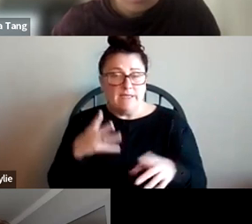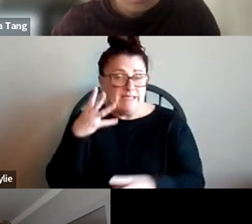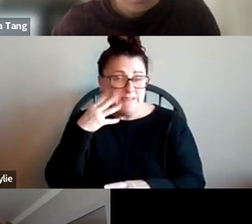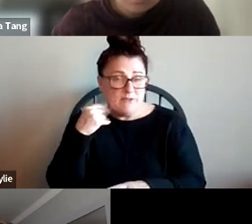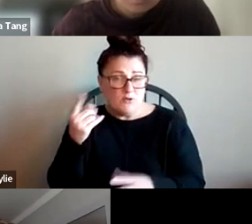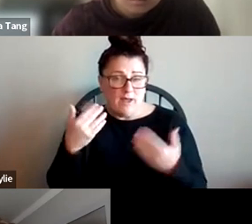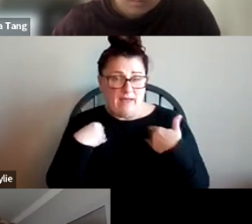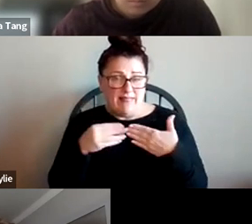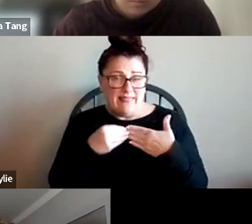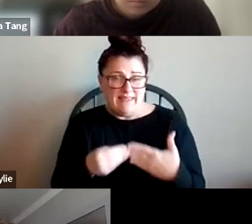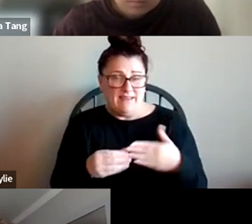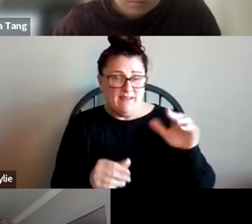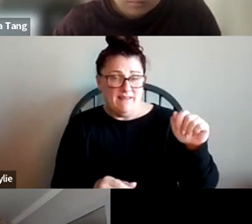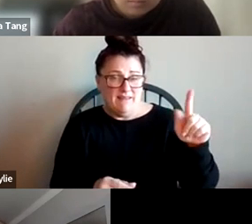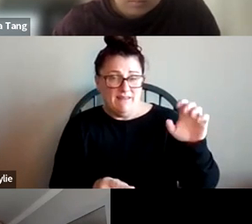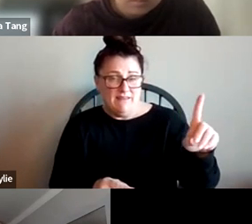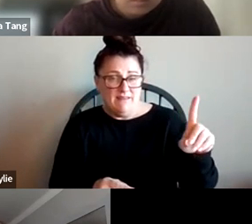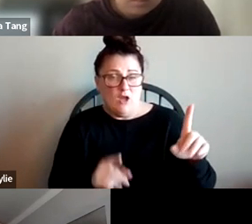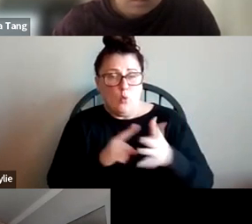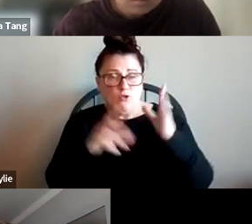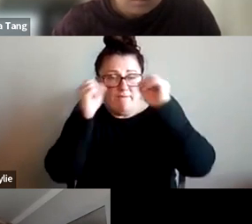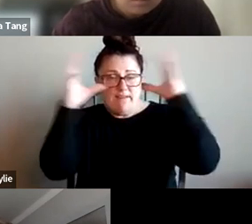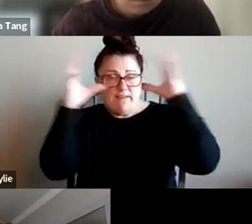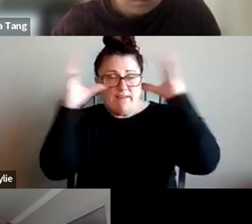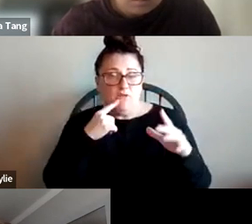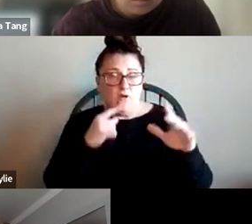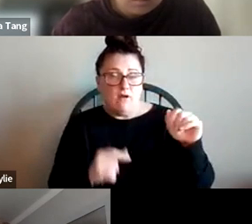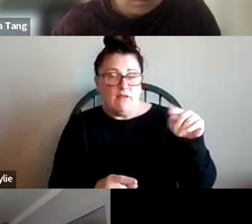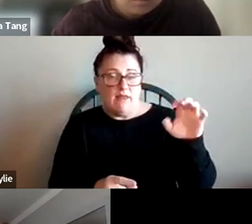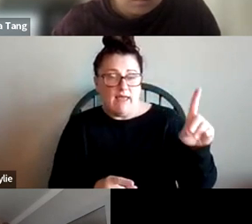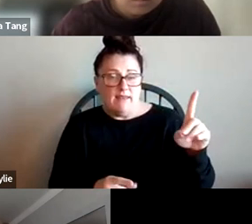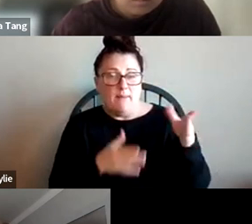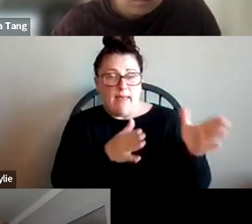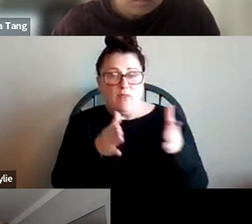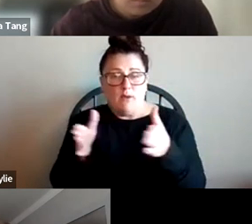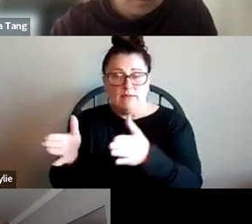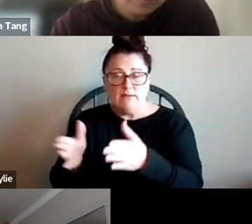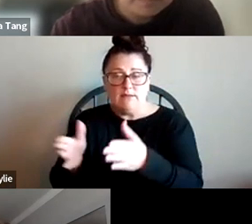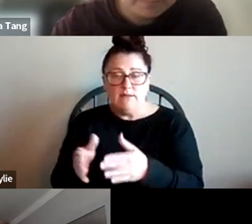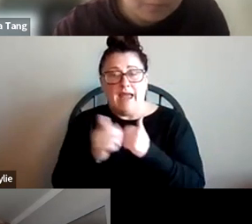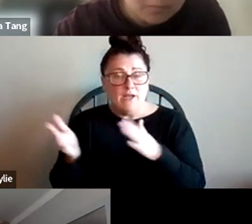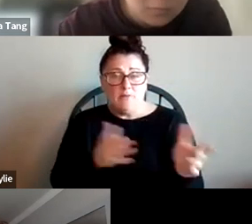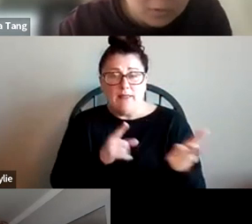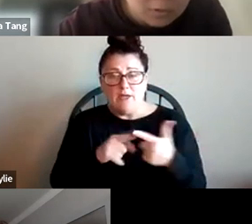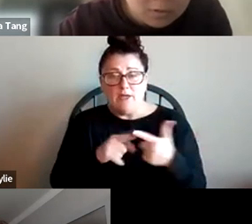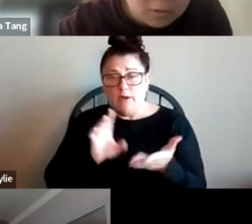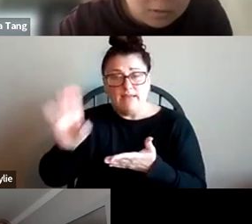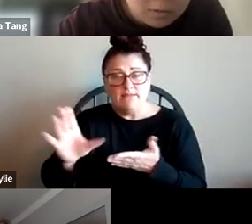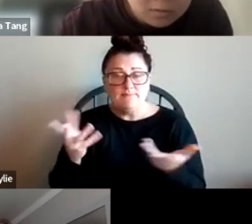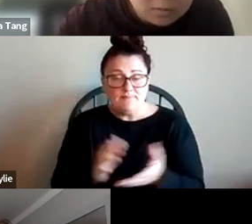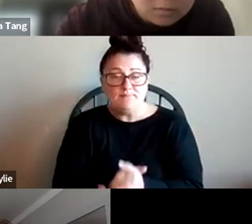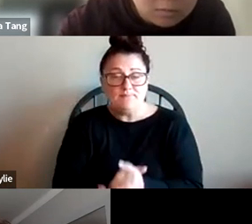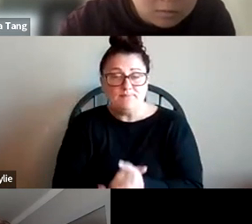do you have leading Alt-Ed? What is your vision for alternative pathways in Boston? And how do you plan to invest in alternative